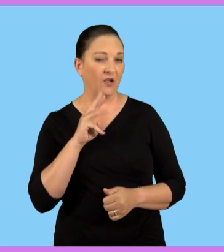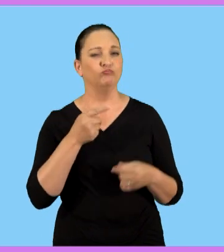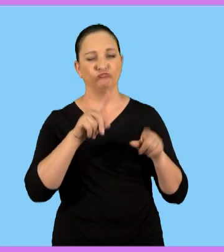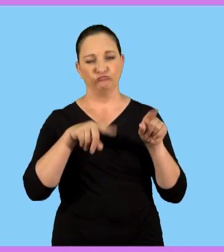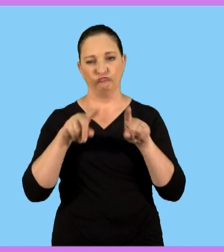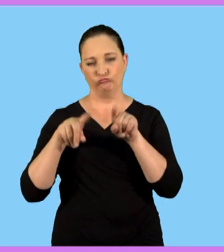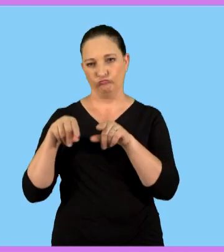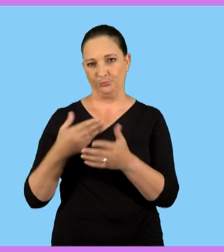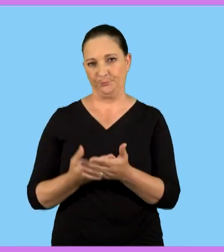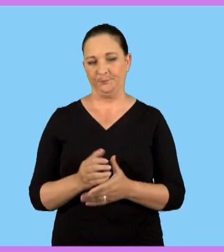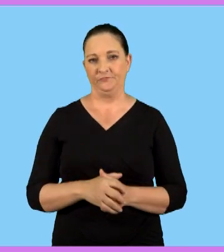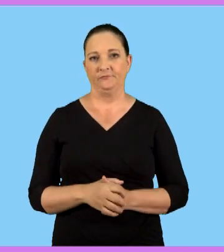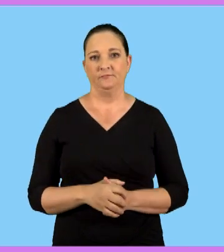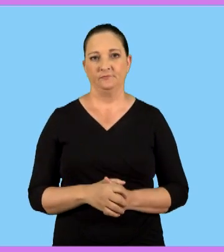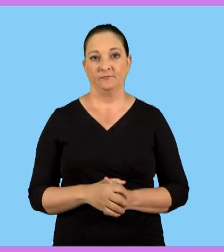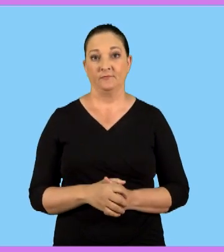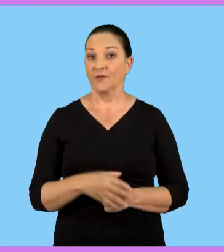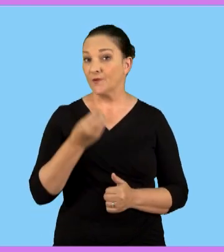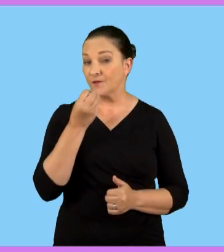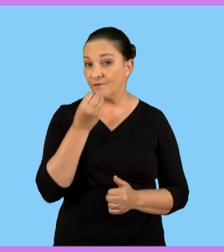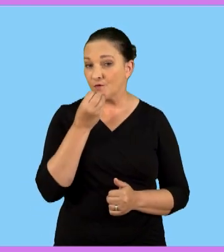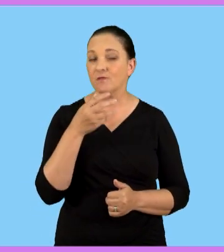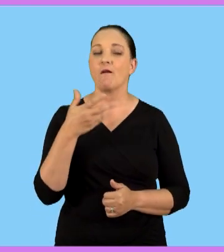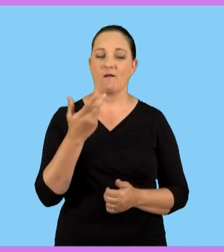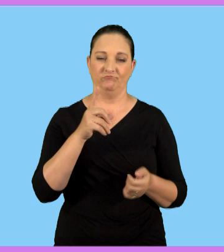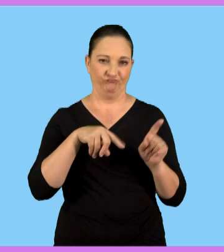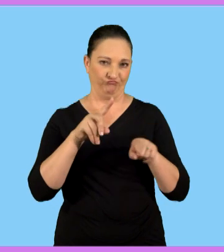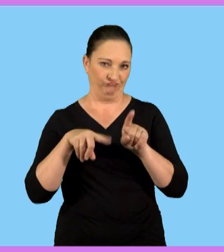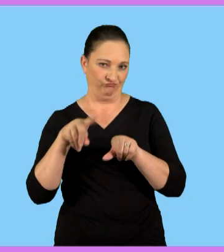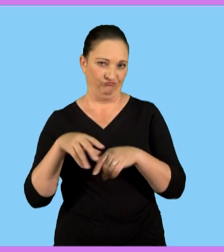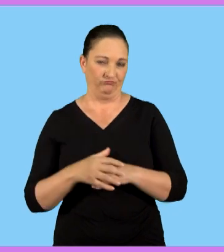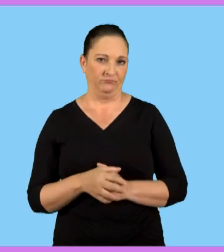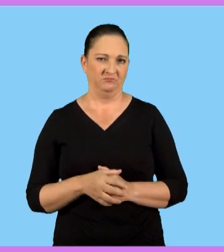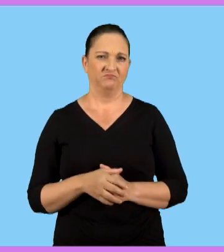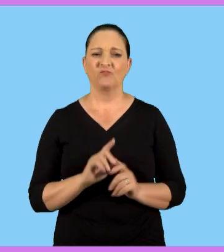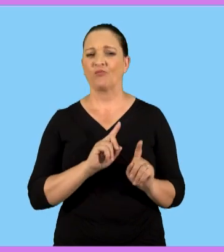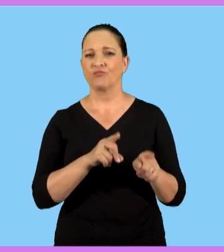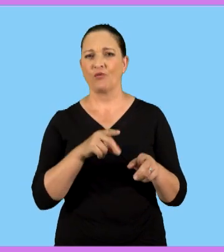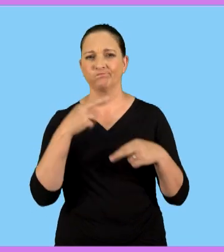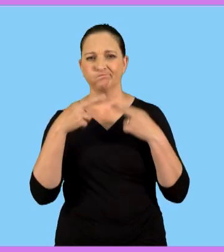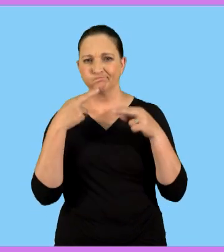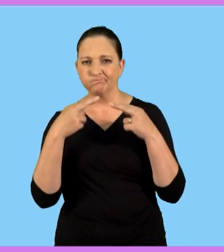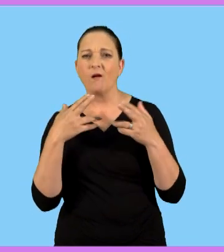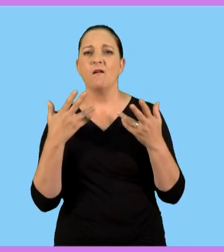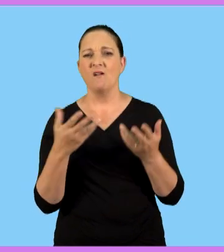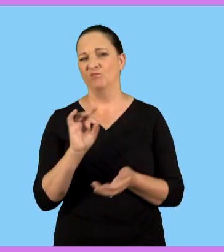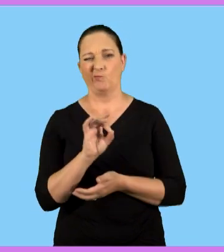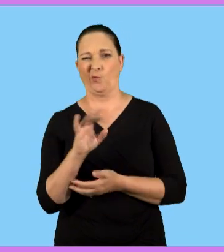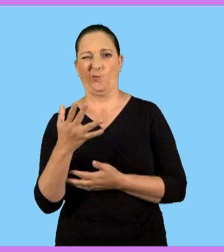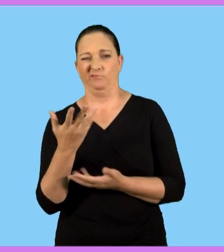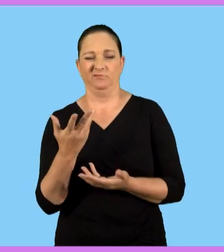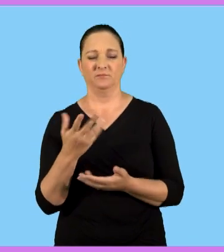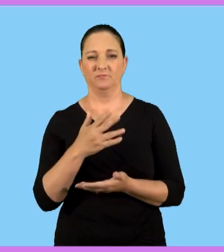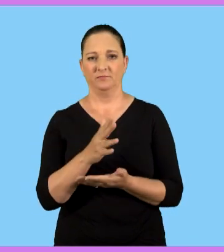Water, variable. Food, variable. Eating out, that should be